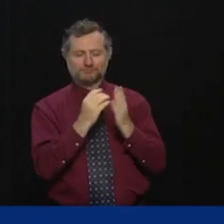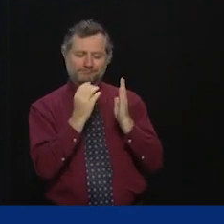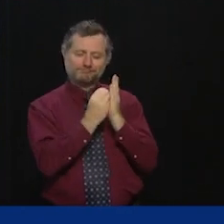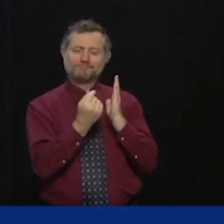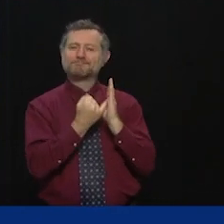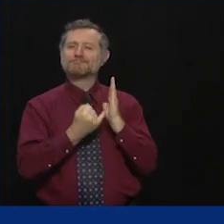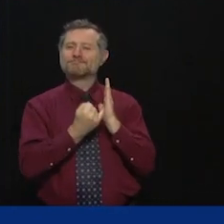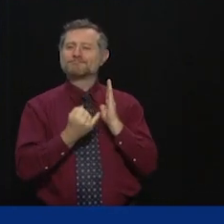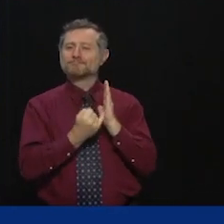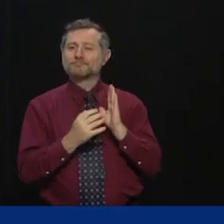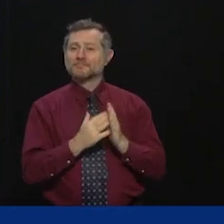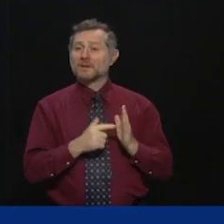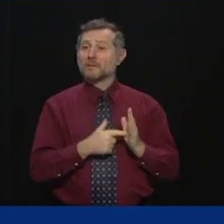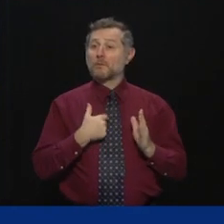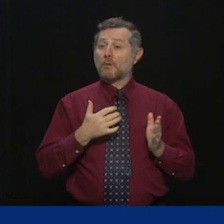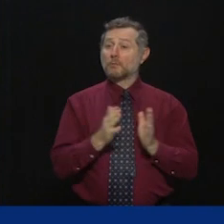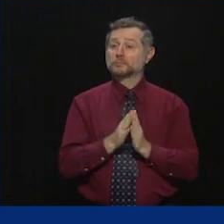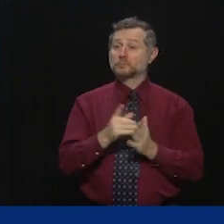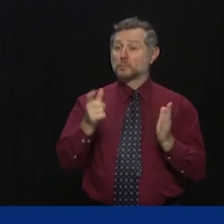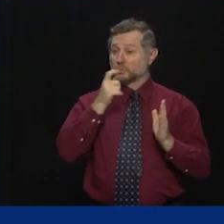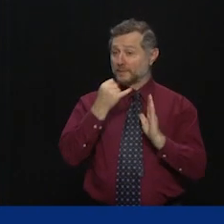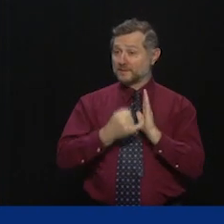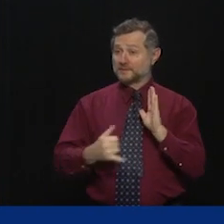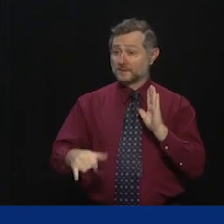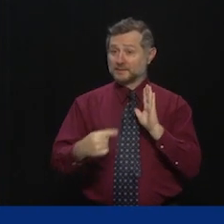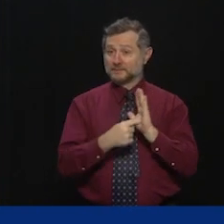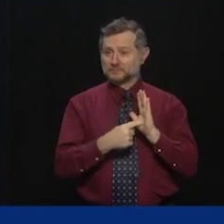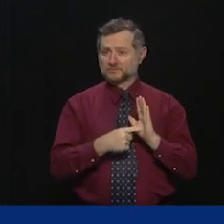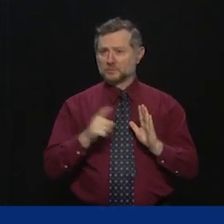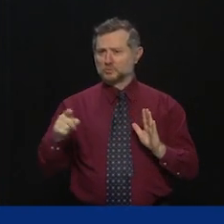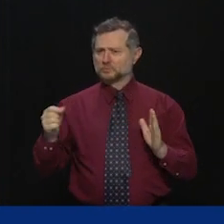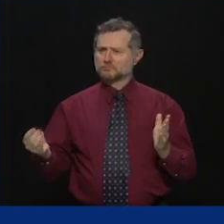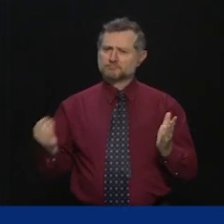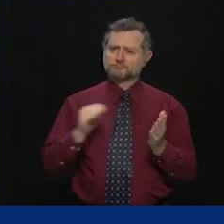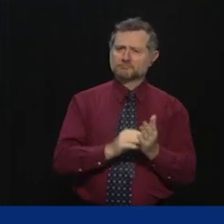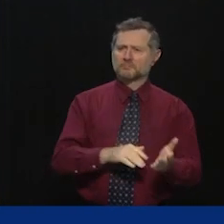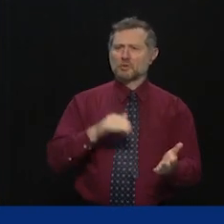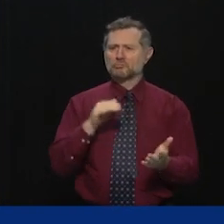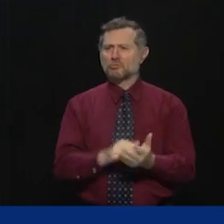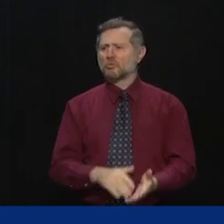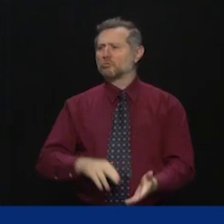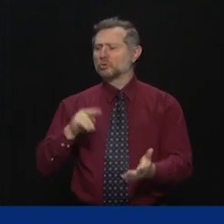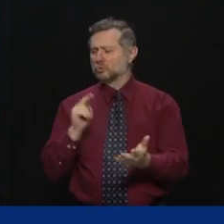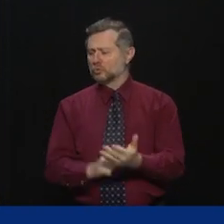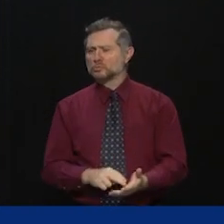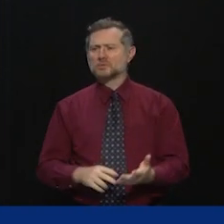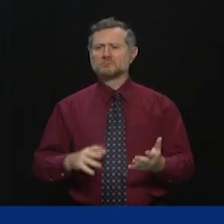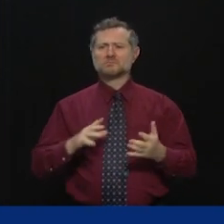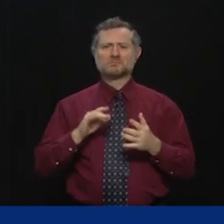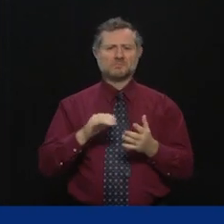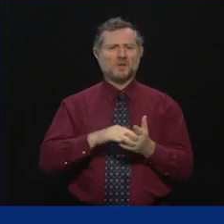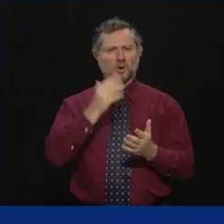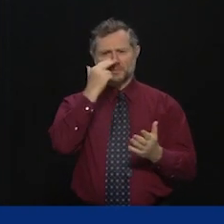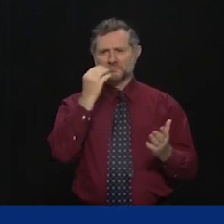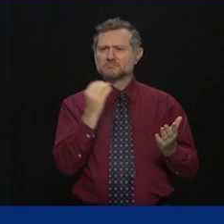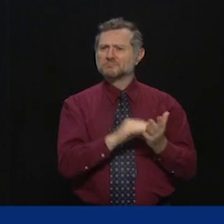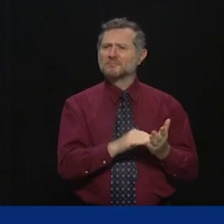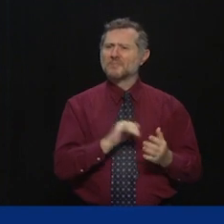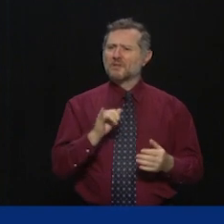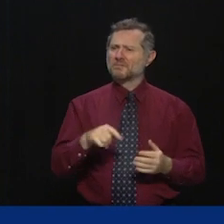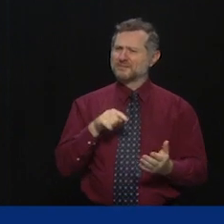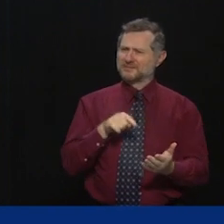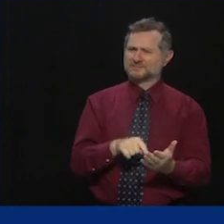and a nurse and so many of our essential workers that you see behind us to be on the